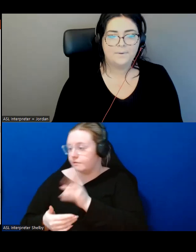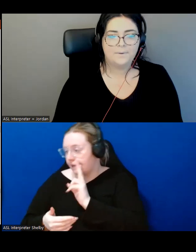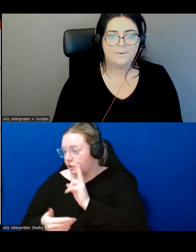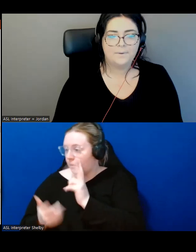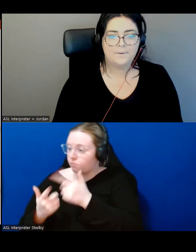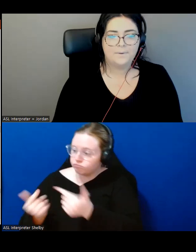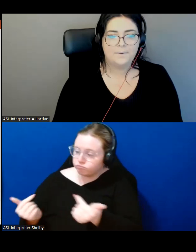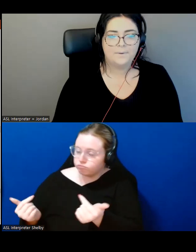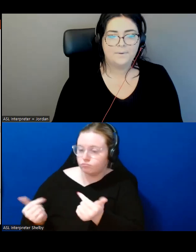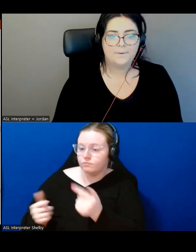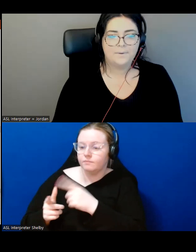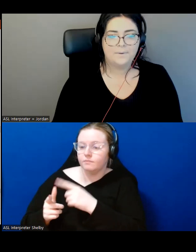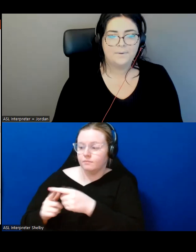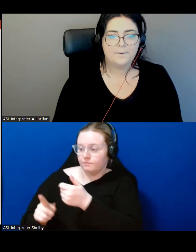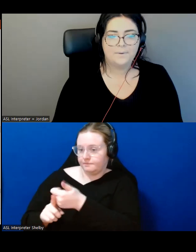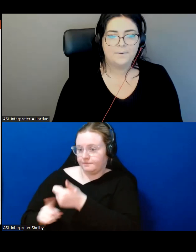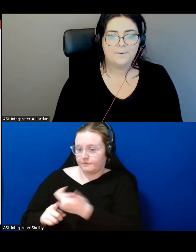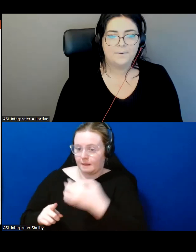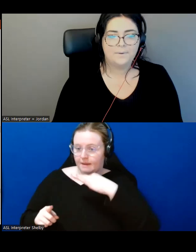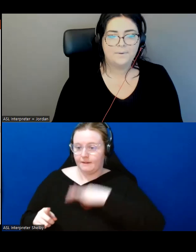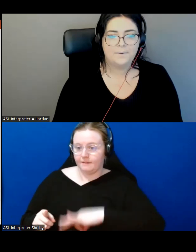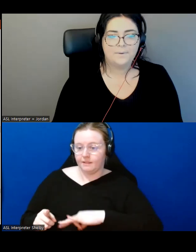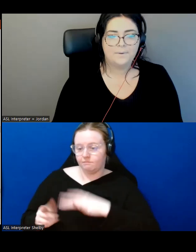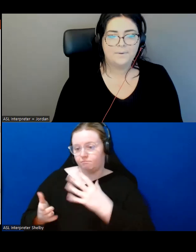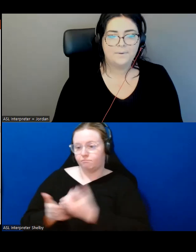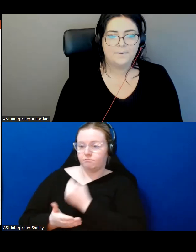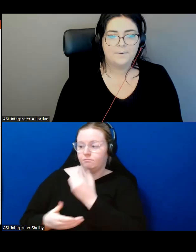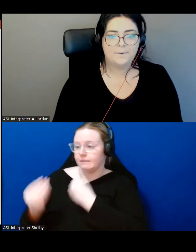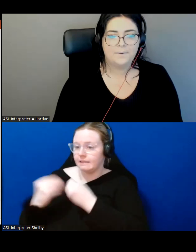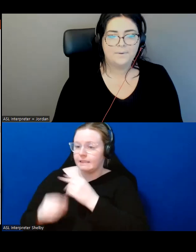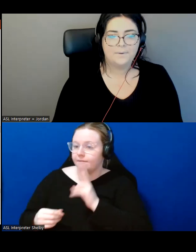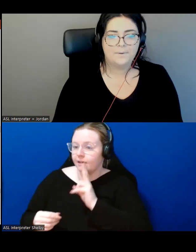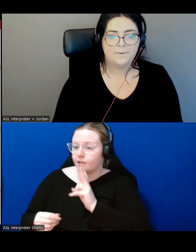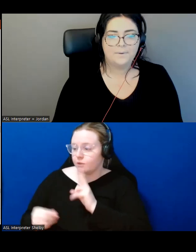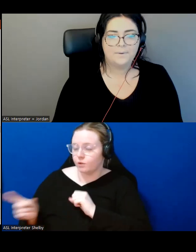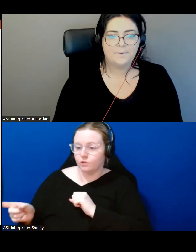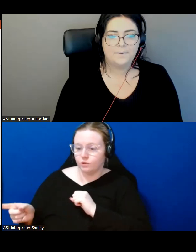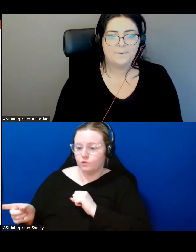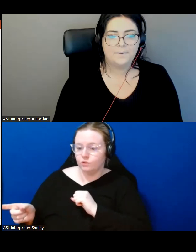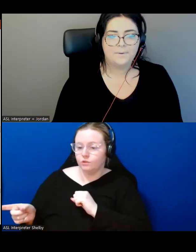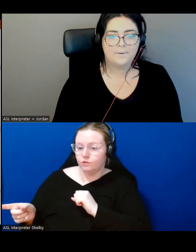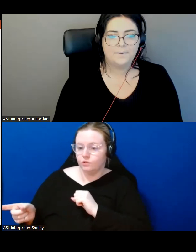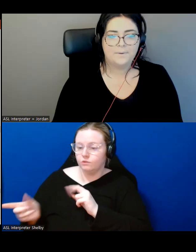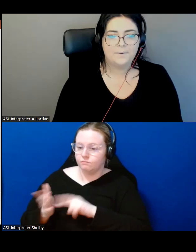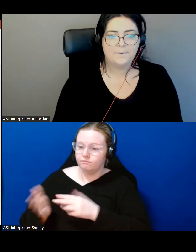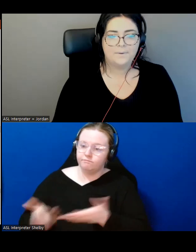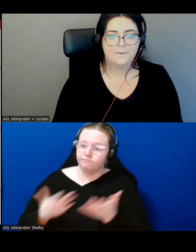they've been able to benefit from the root vegetables that come from that garden, and to really take it home